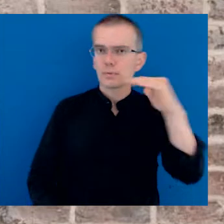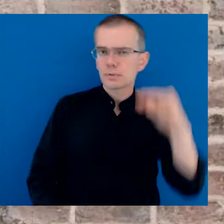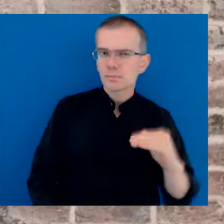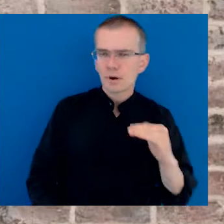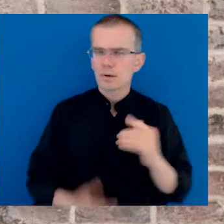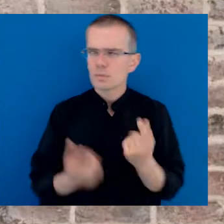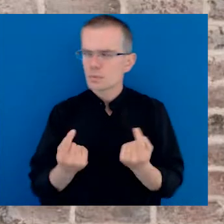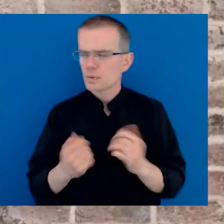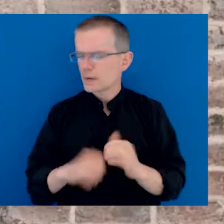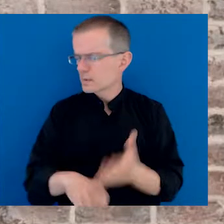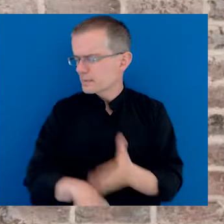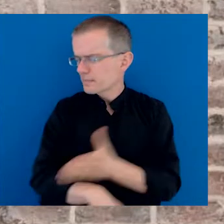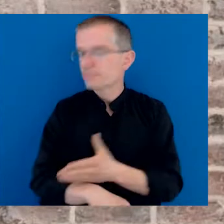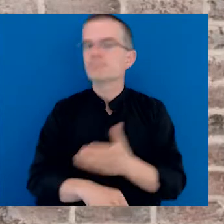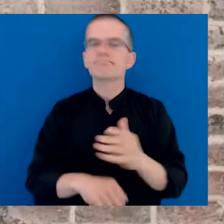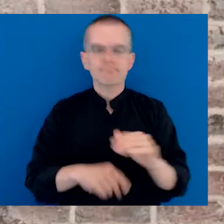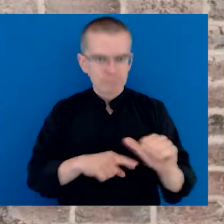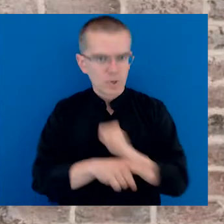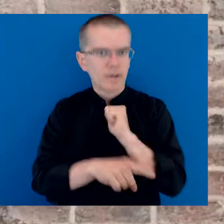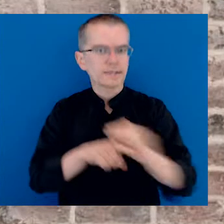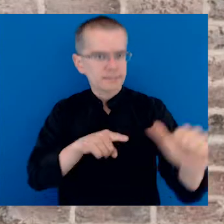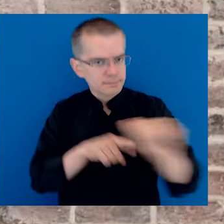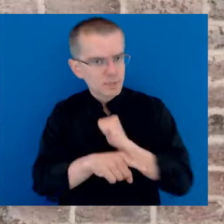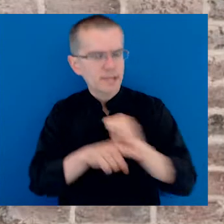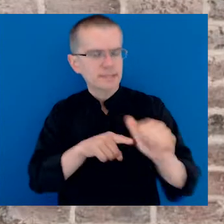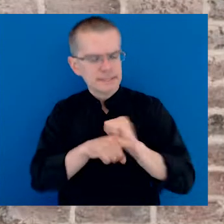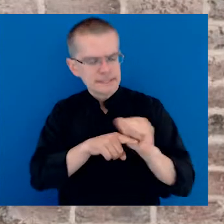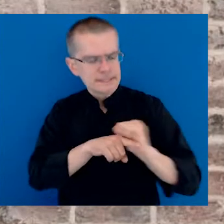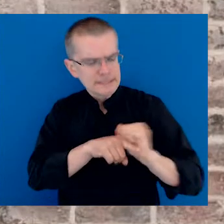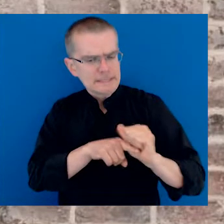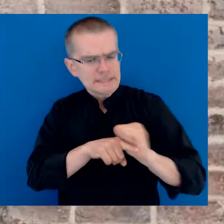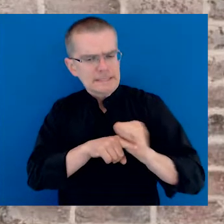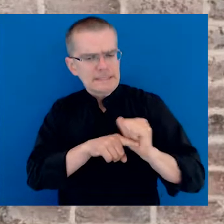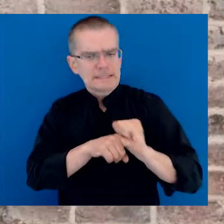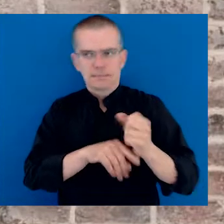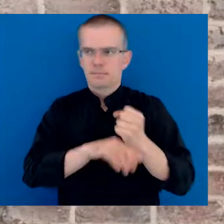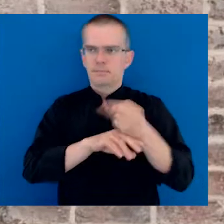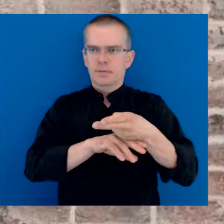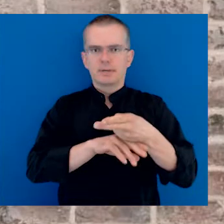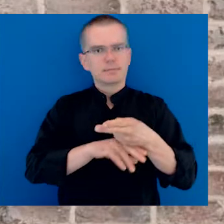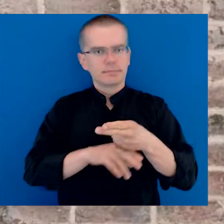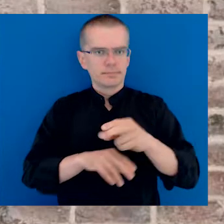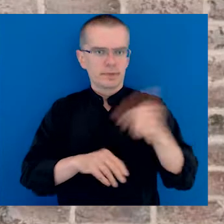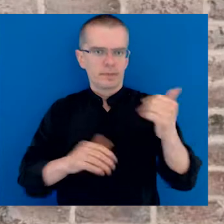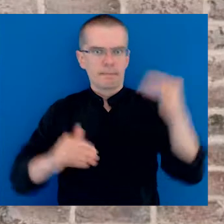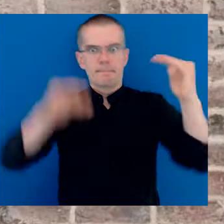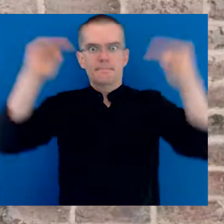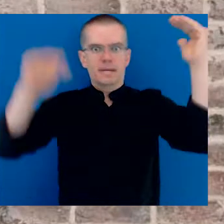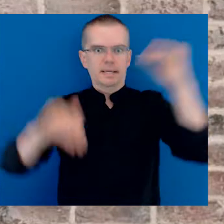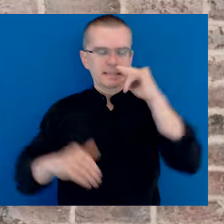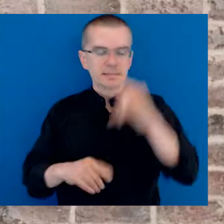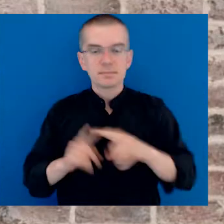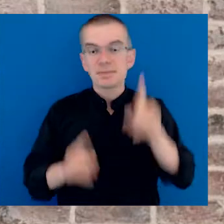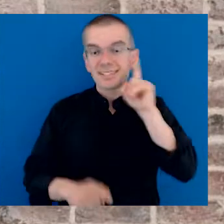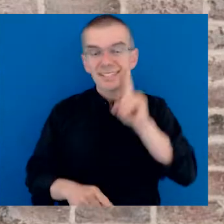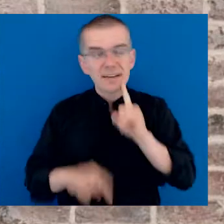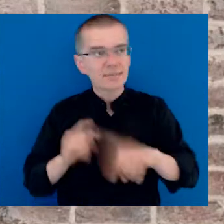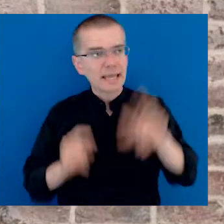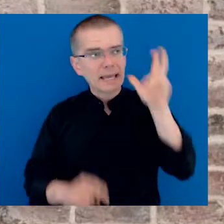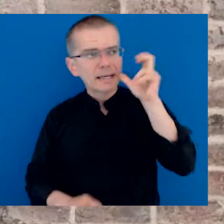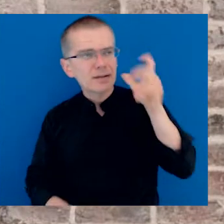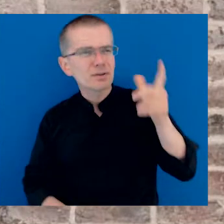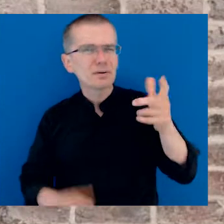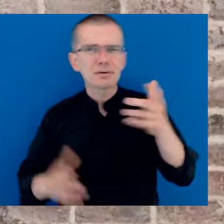do to get better? He practiced and practiced and practiced till he was better than the big kids. What did he do about being deaf, not hearing